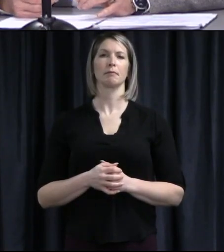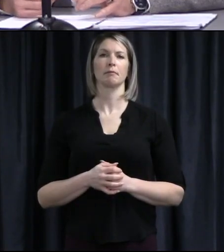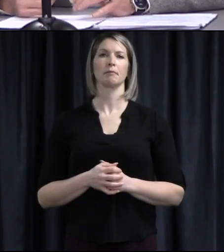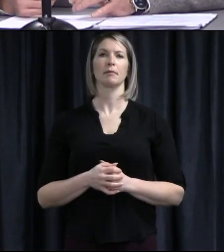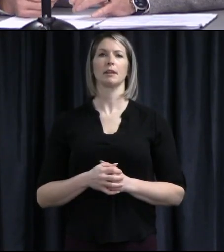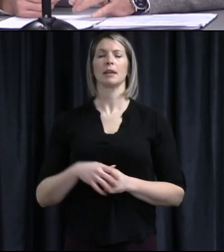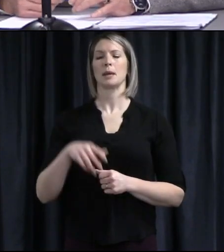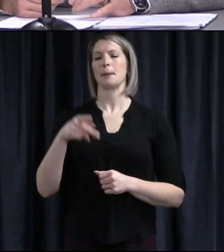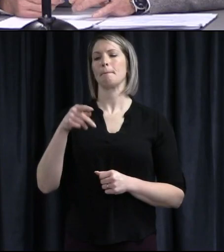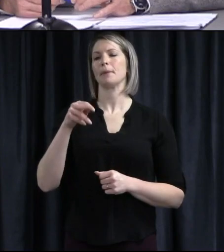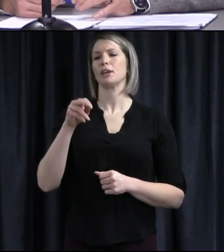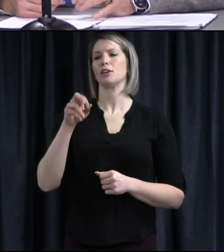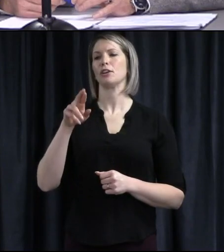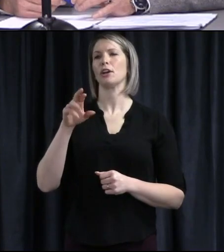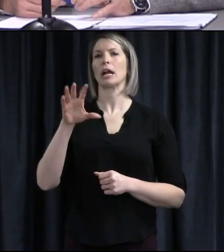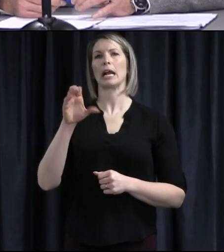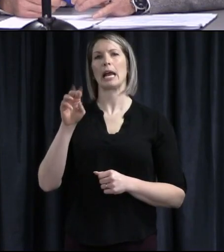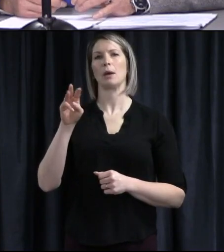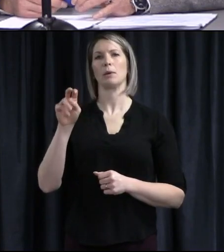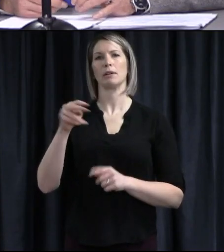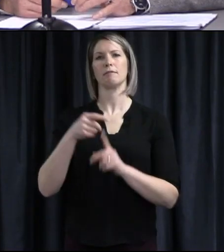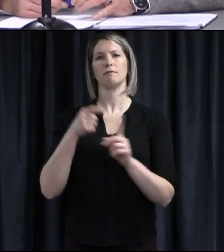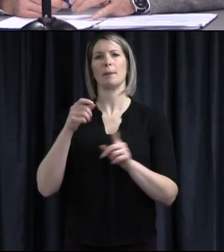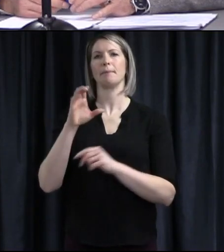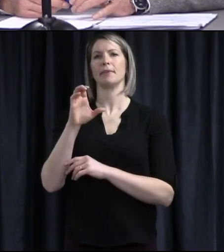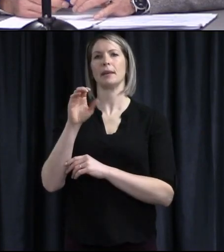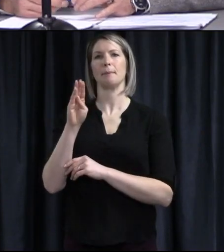Peter Cowan of CBC. Please go ahead.